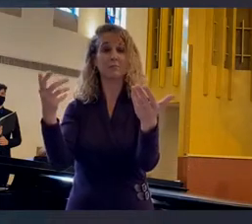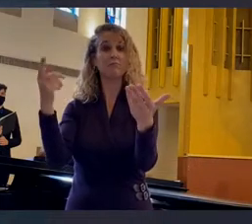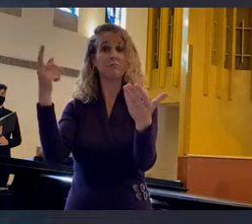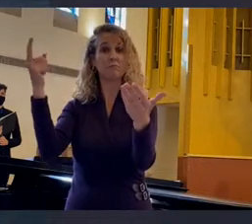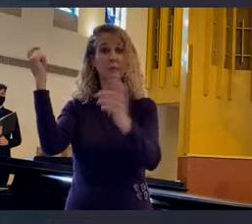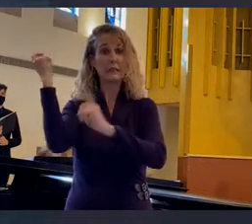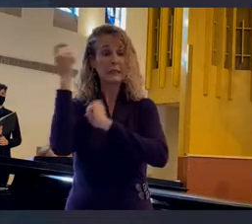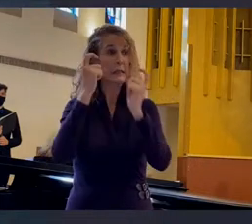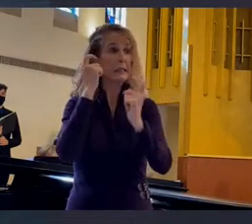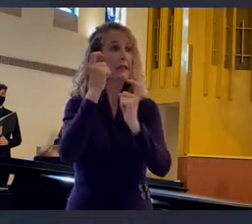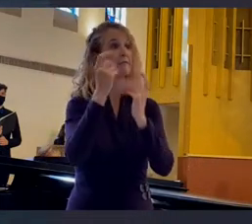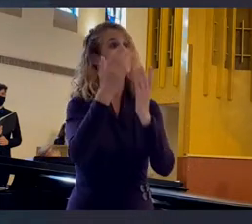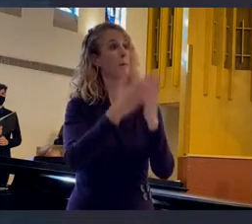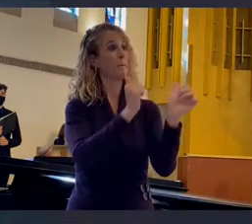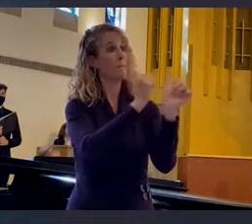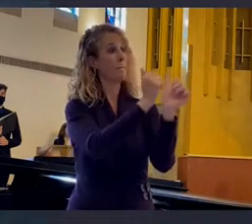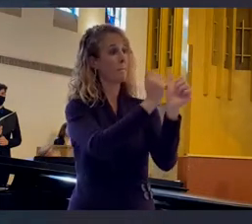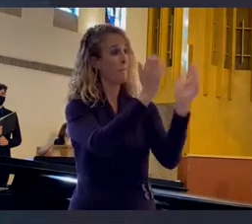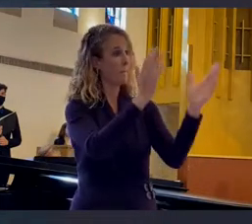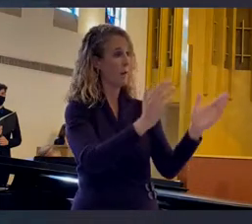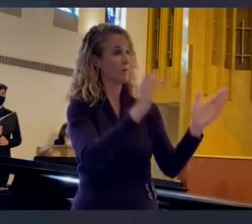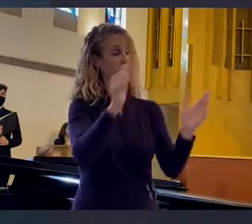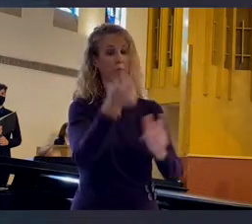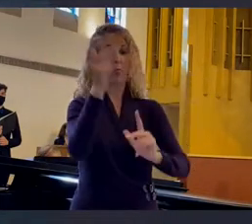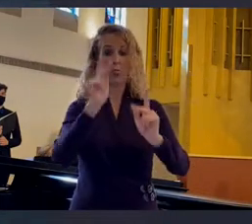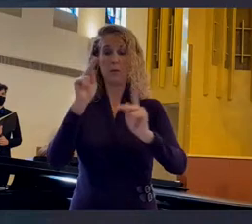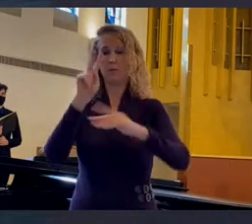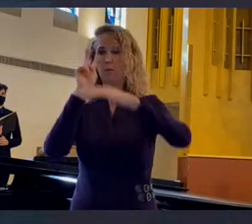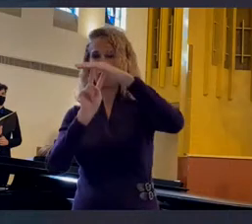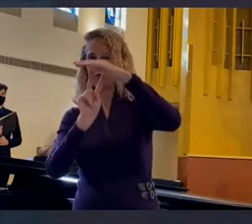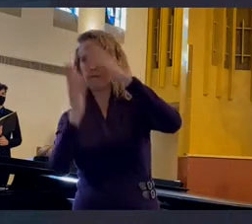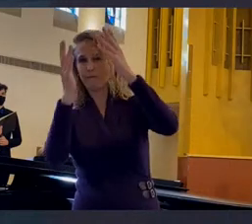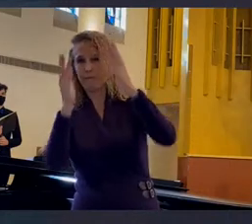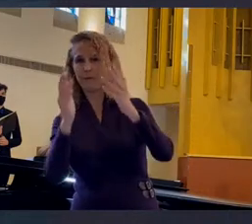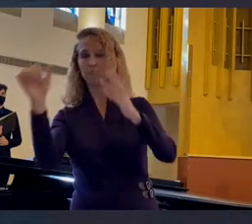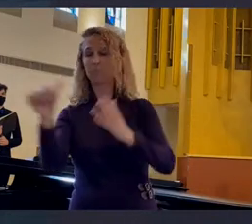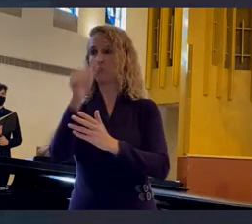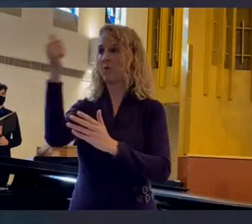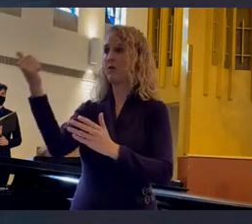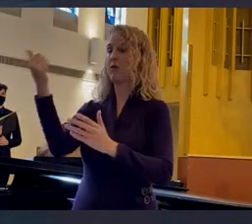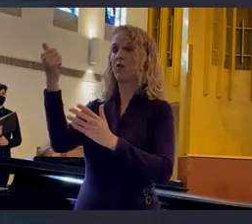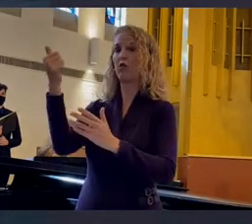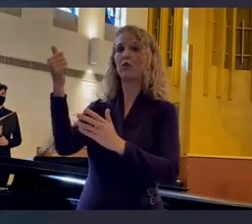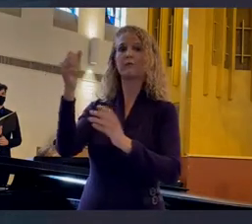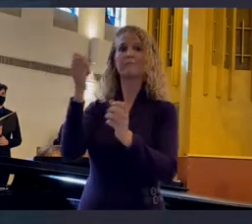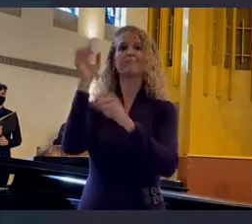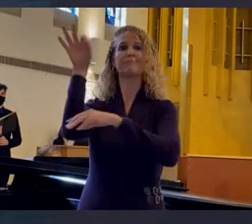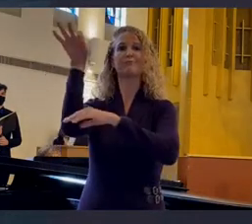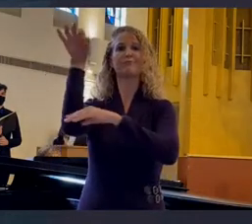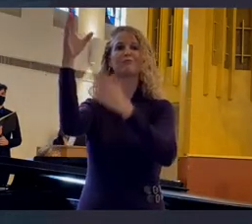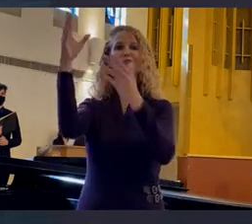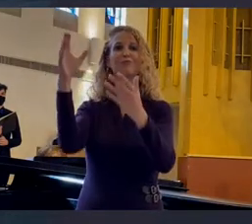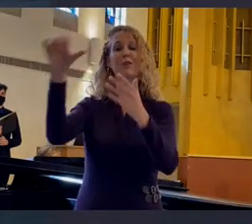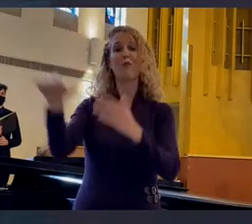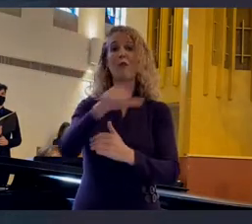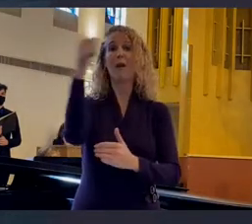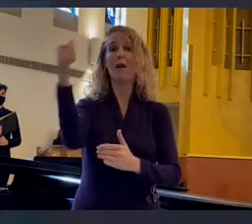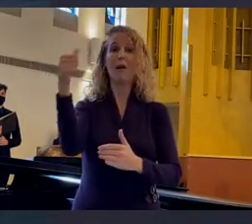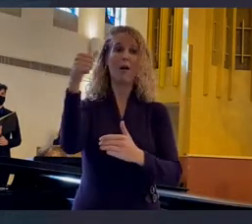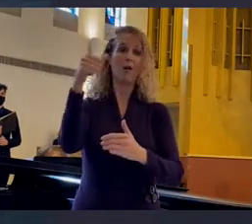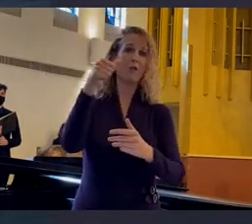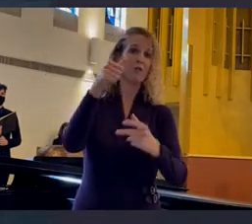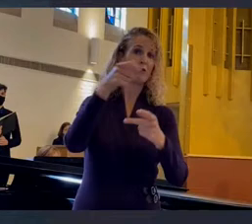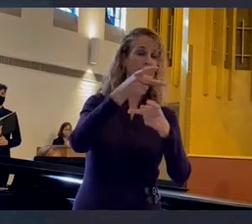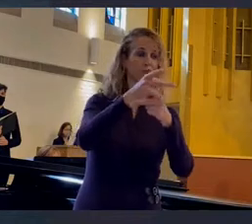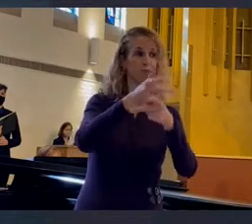gave some as apostles, others as prophets, others as evangelists, others as